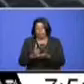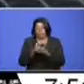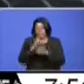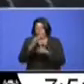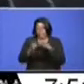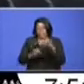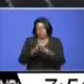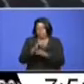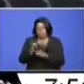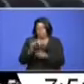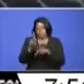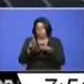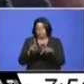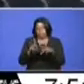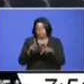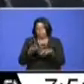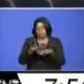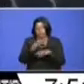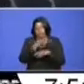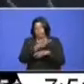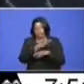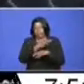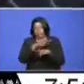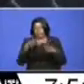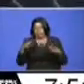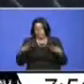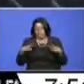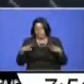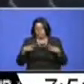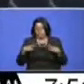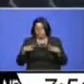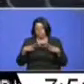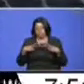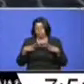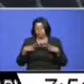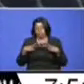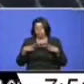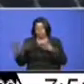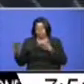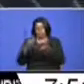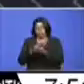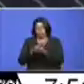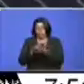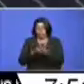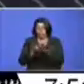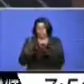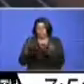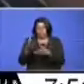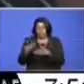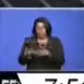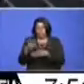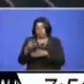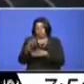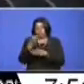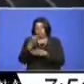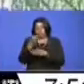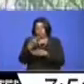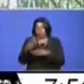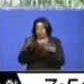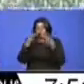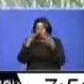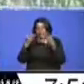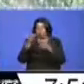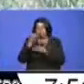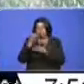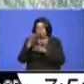Internationally, we've had people on vacation come and give us money, gone to the store, brought dog food, cat food. Of course, IFAW coming from the States